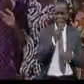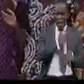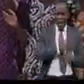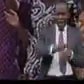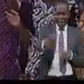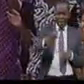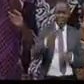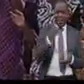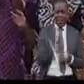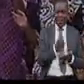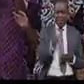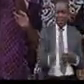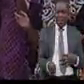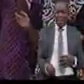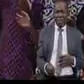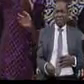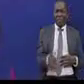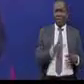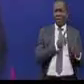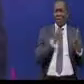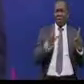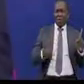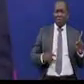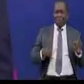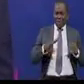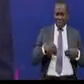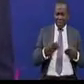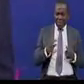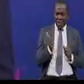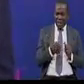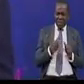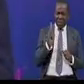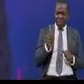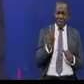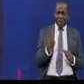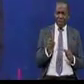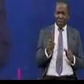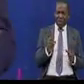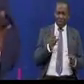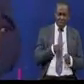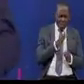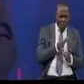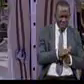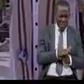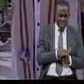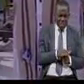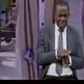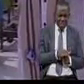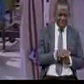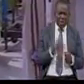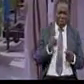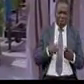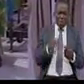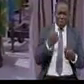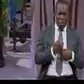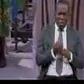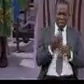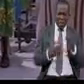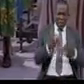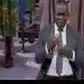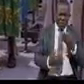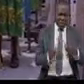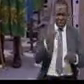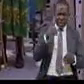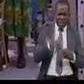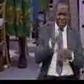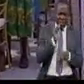Lord, give everyone sufficient to make progress in the ministry.